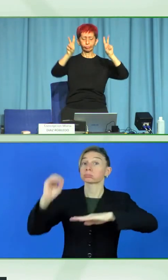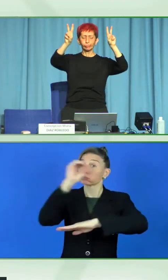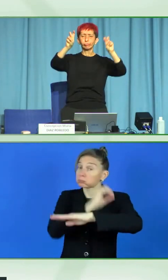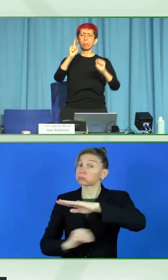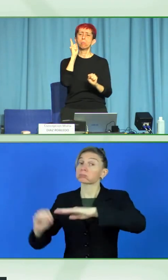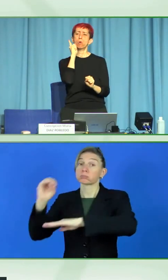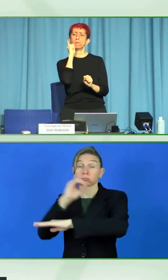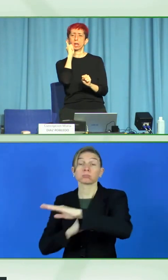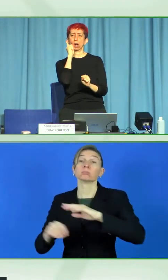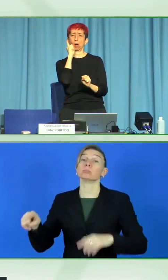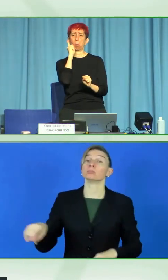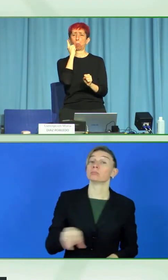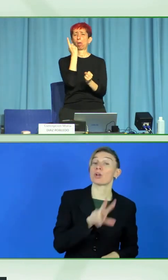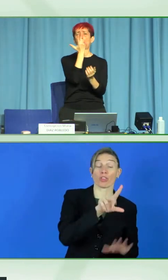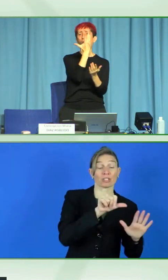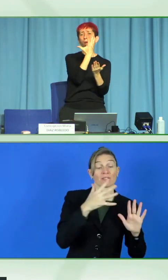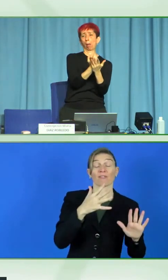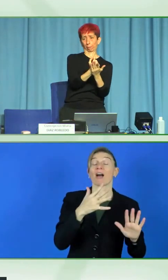spread throughout the country.